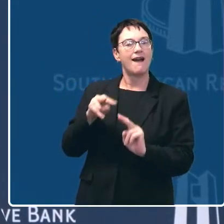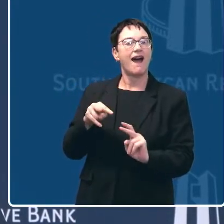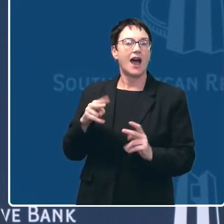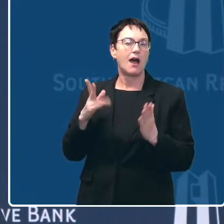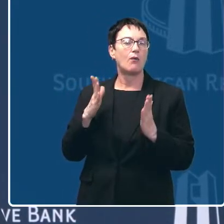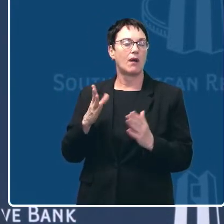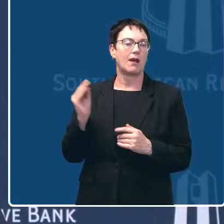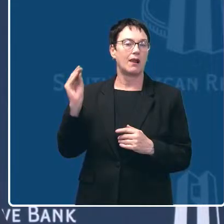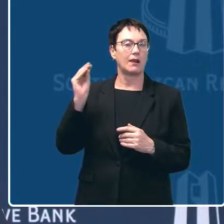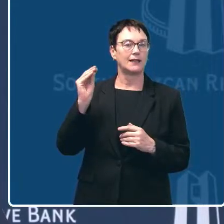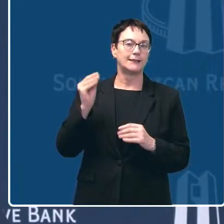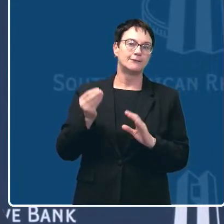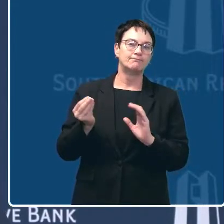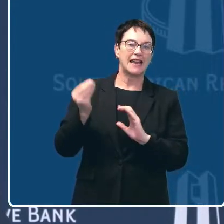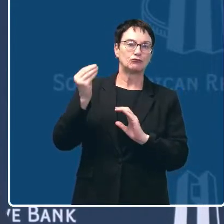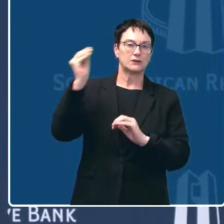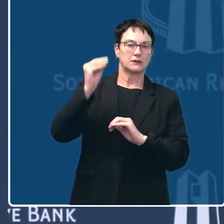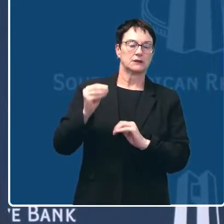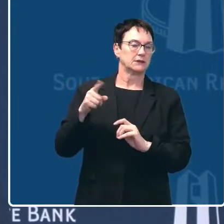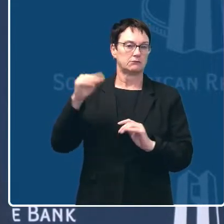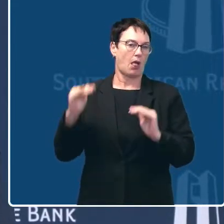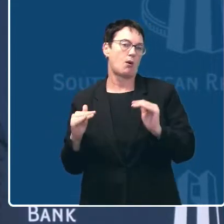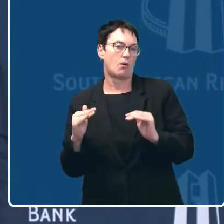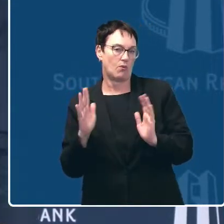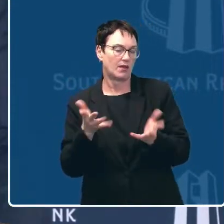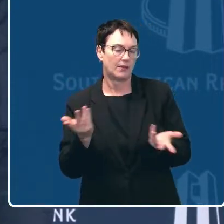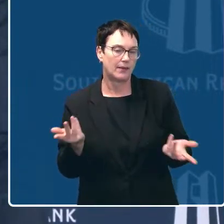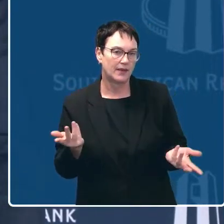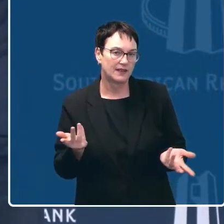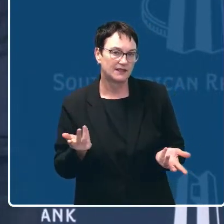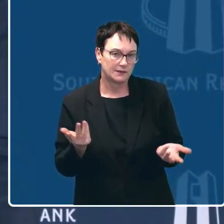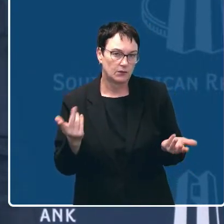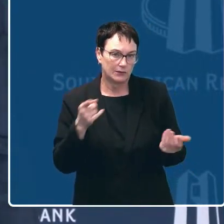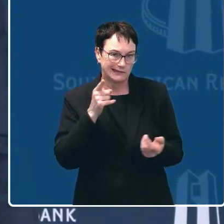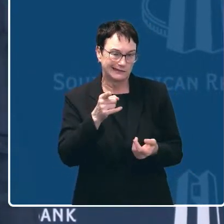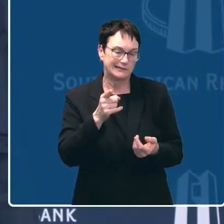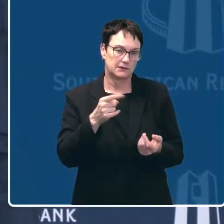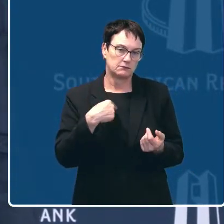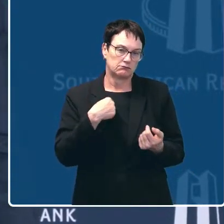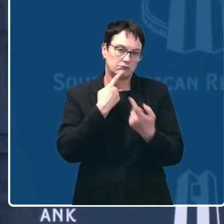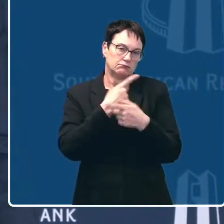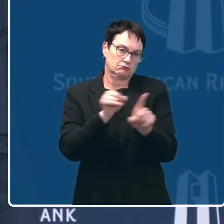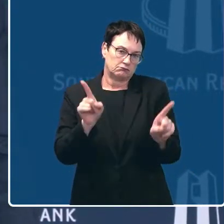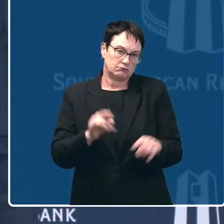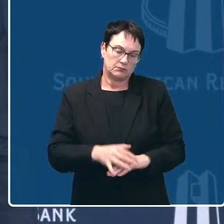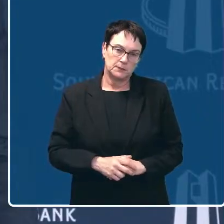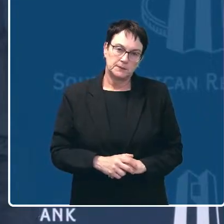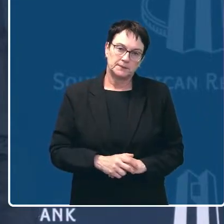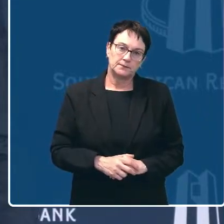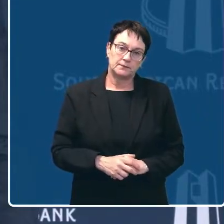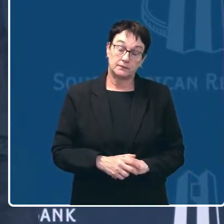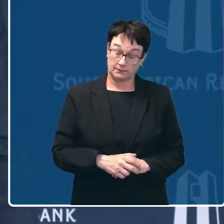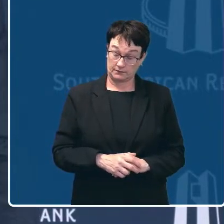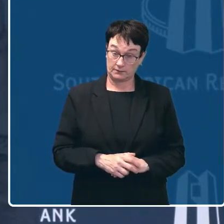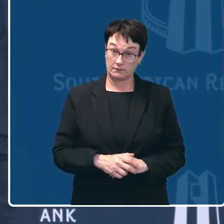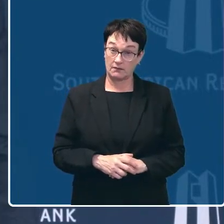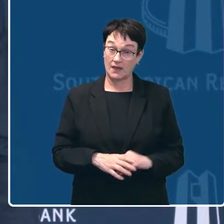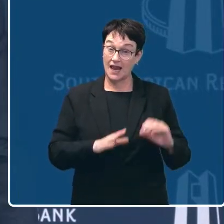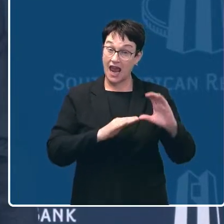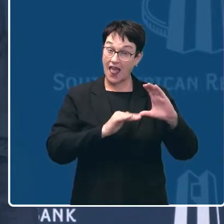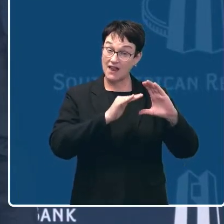the baseline scenario. And that is the message. High